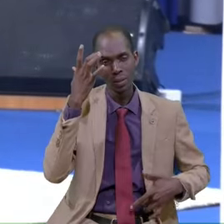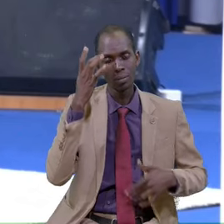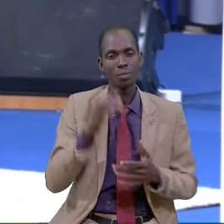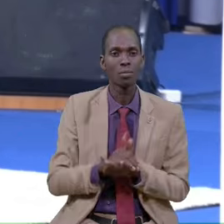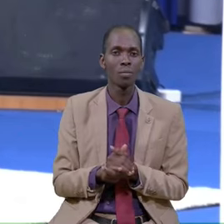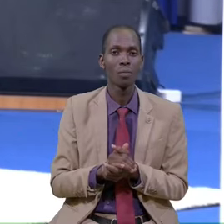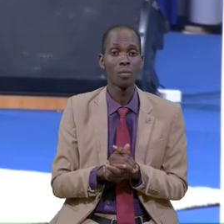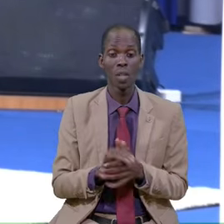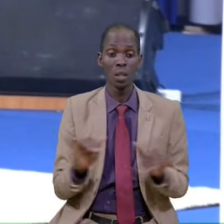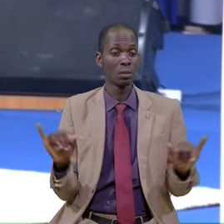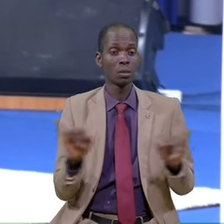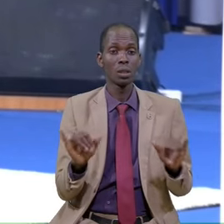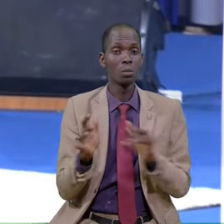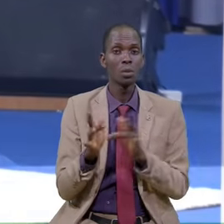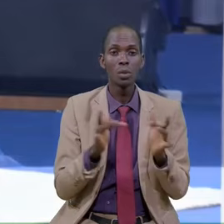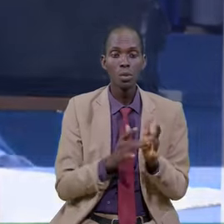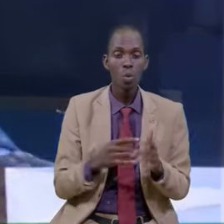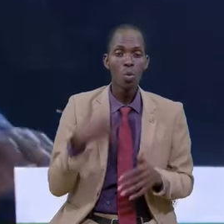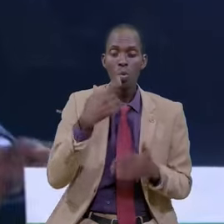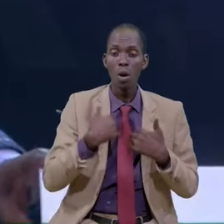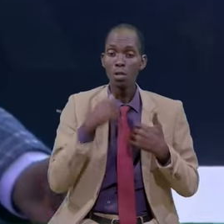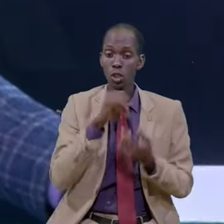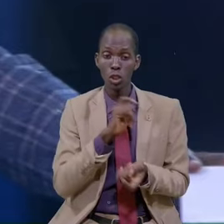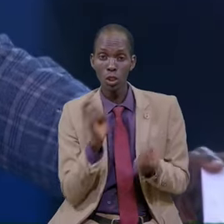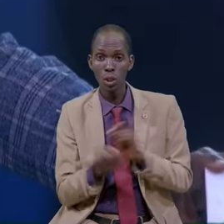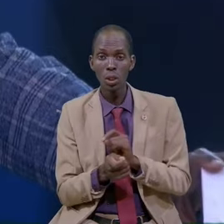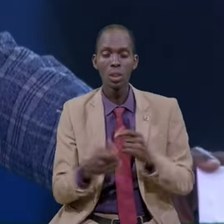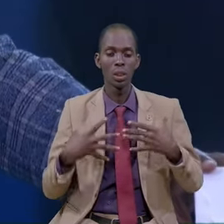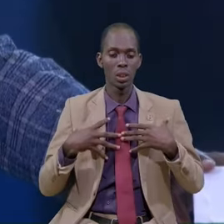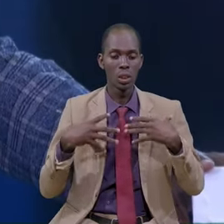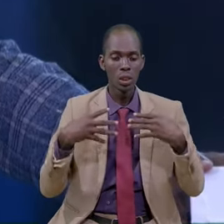was Jesus not healed